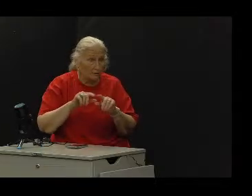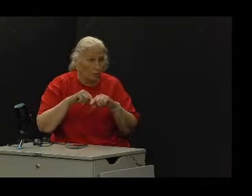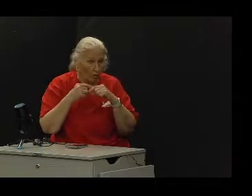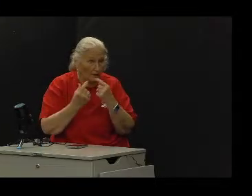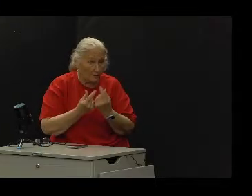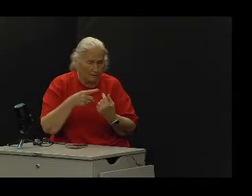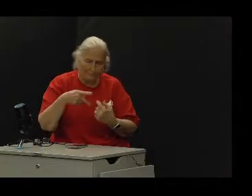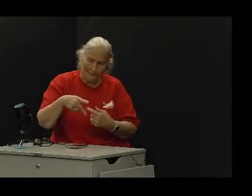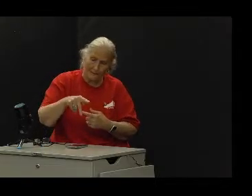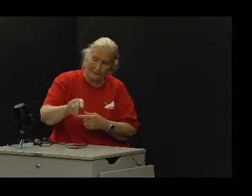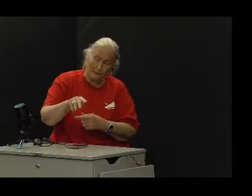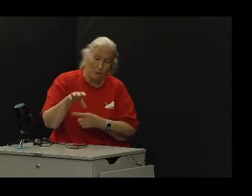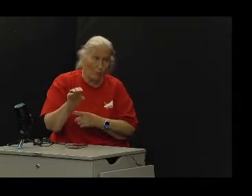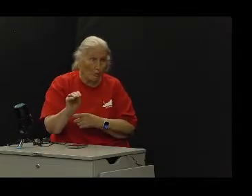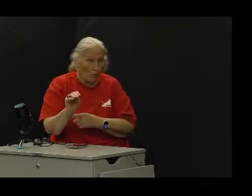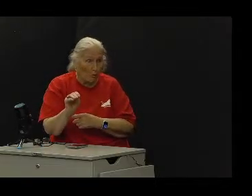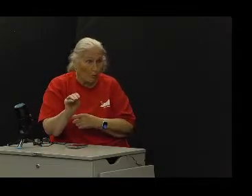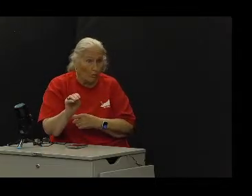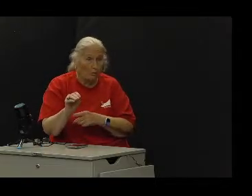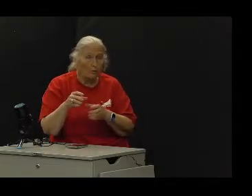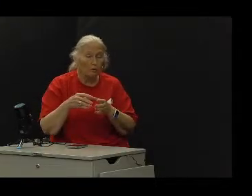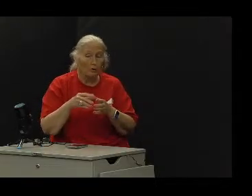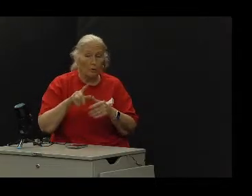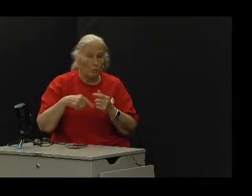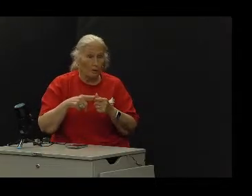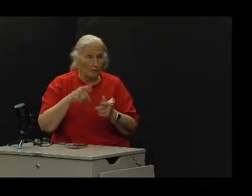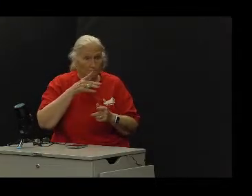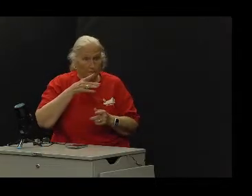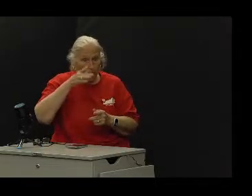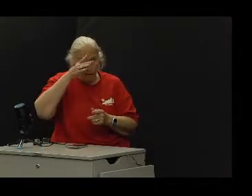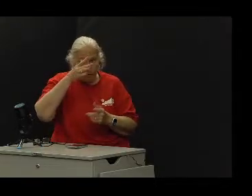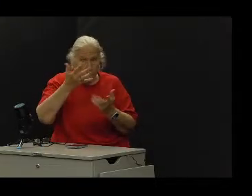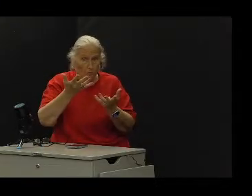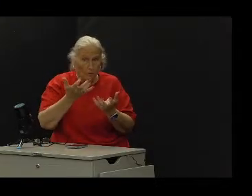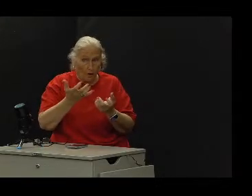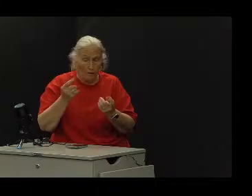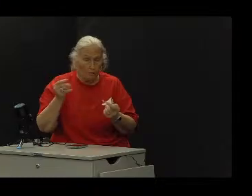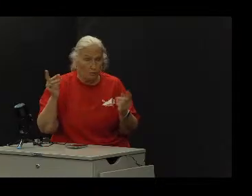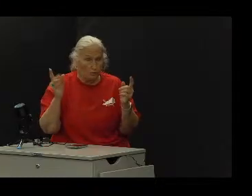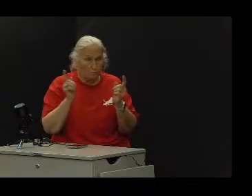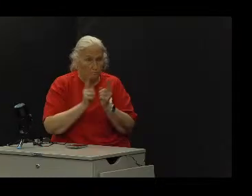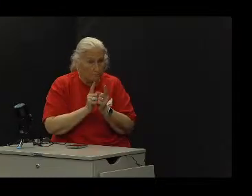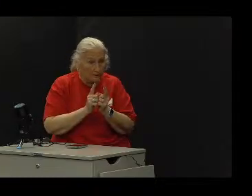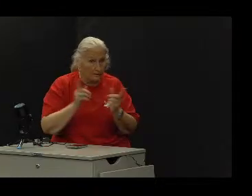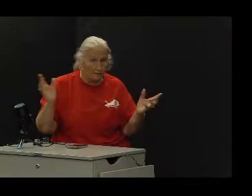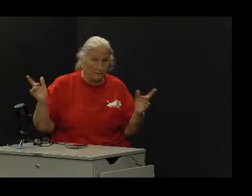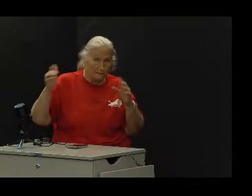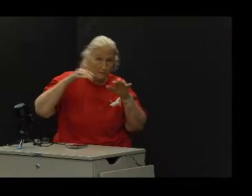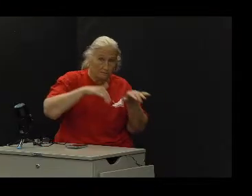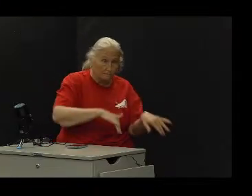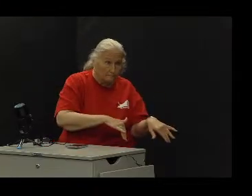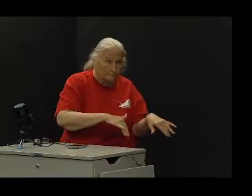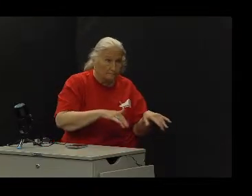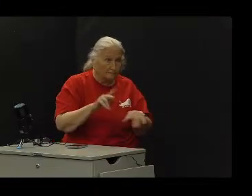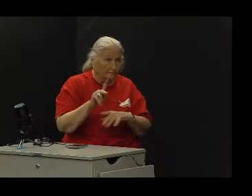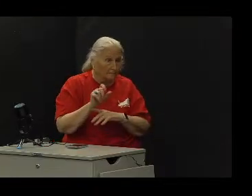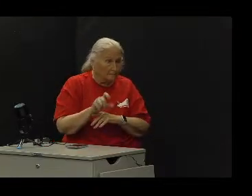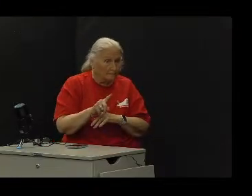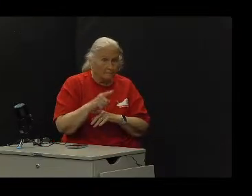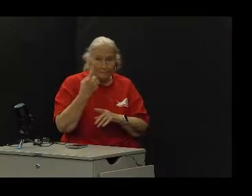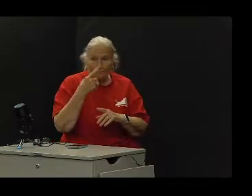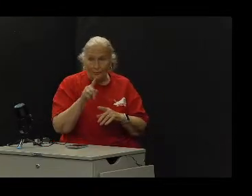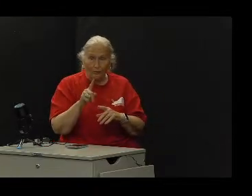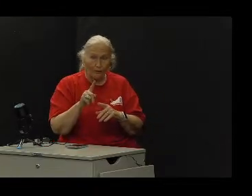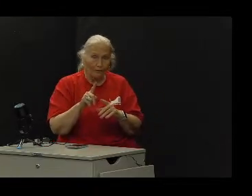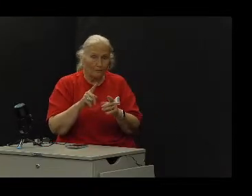for parents or a parent-teacher organization, a PTO, so that whenever parents desire to meet, they could